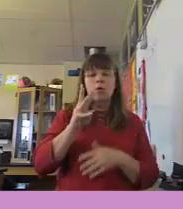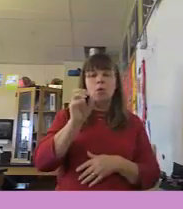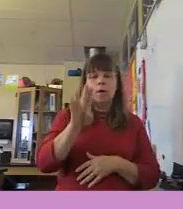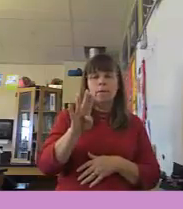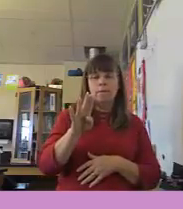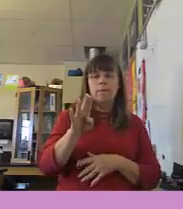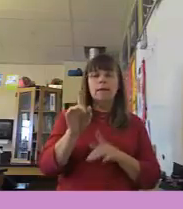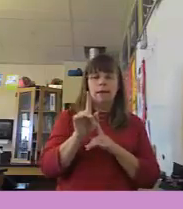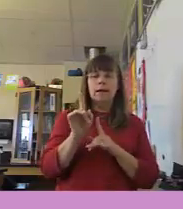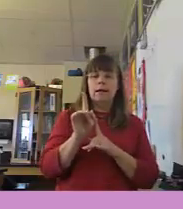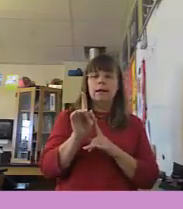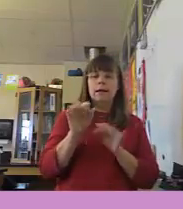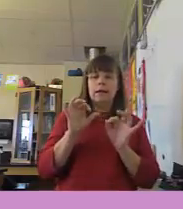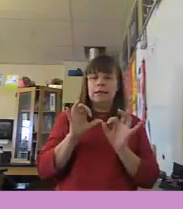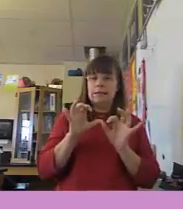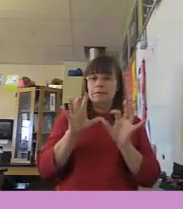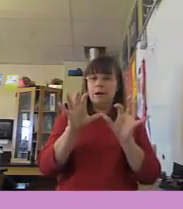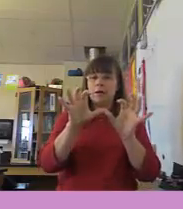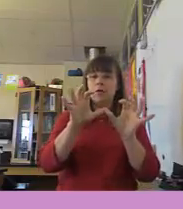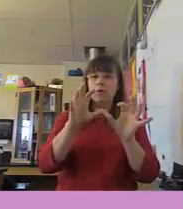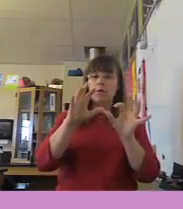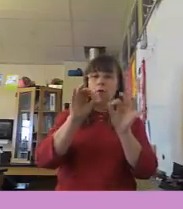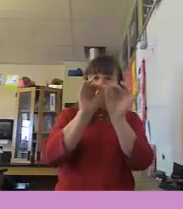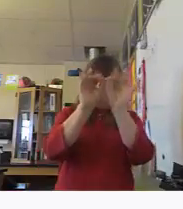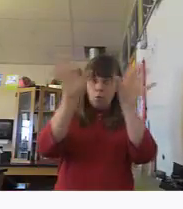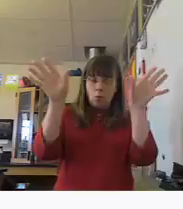web. So we call that a food web.